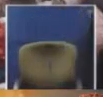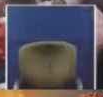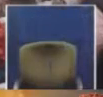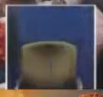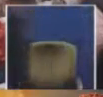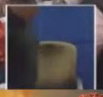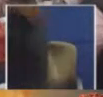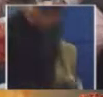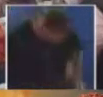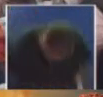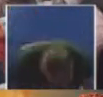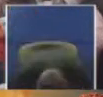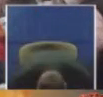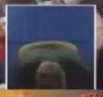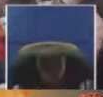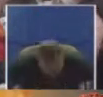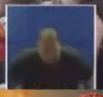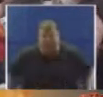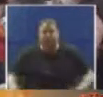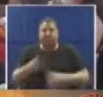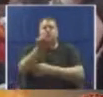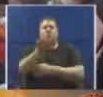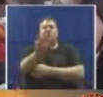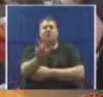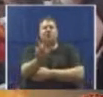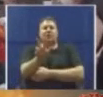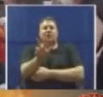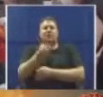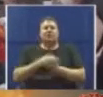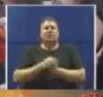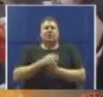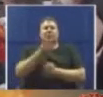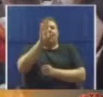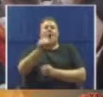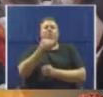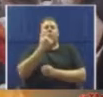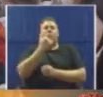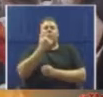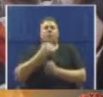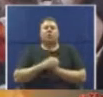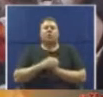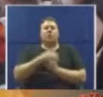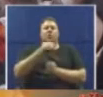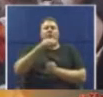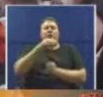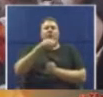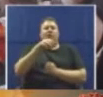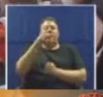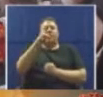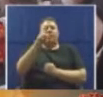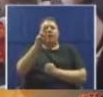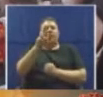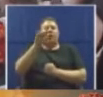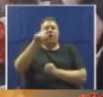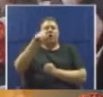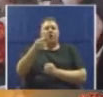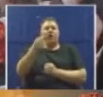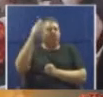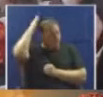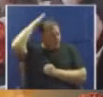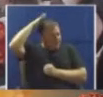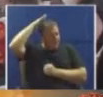We proceed. Question 8 has been asked by the Honorable KRJ Meshoe. Thank